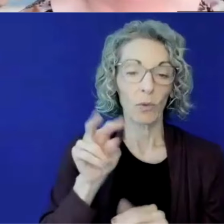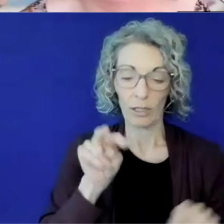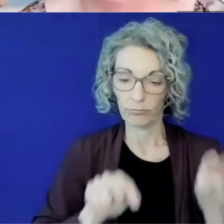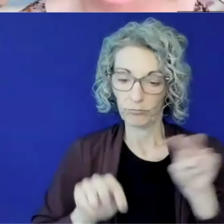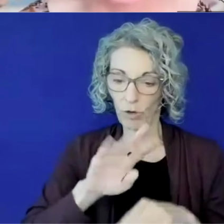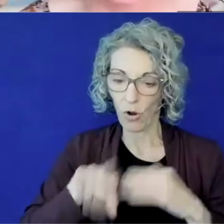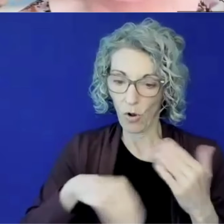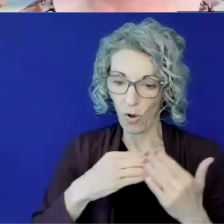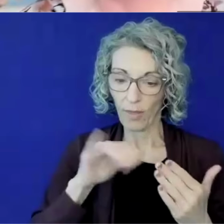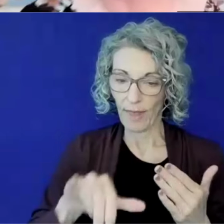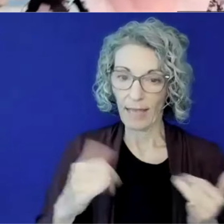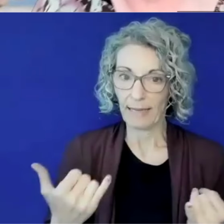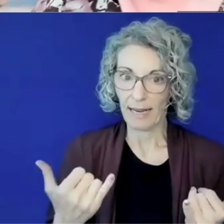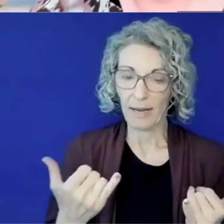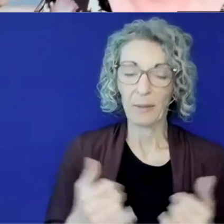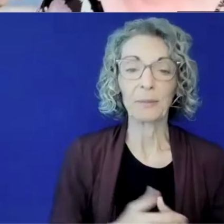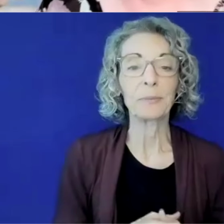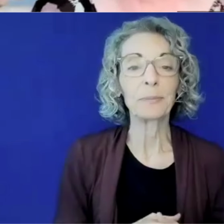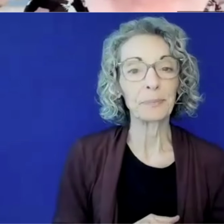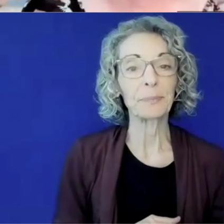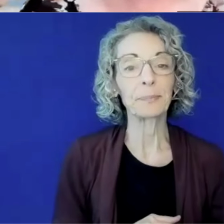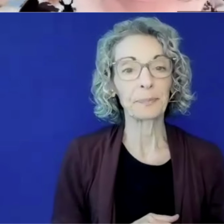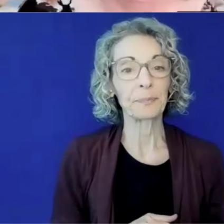more detail in just a few minutes.